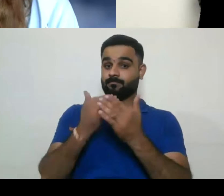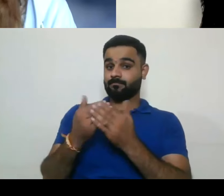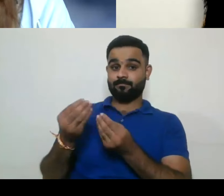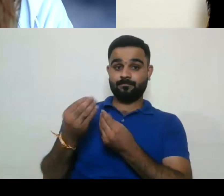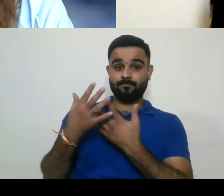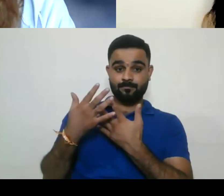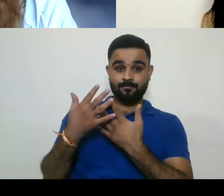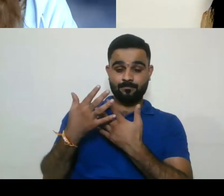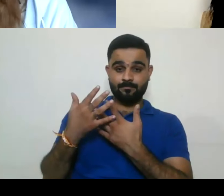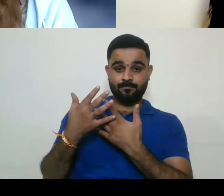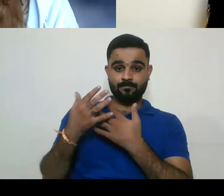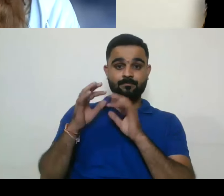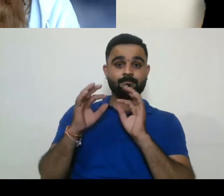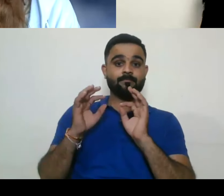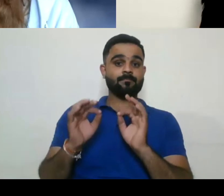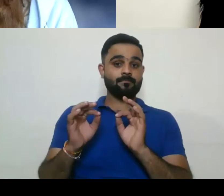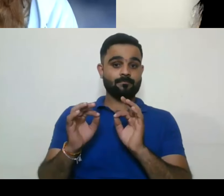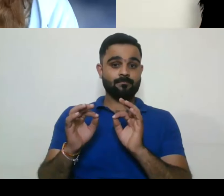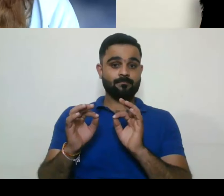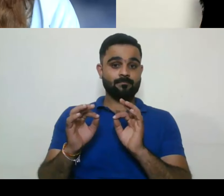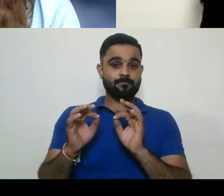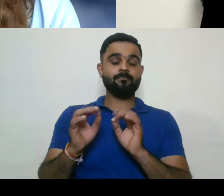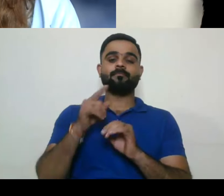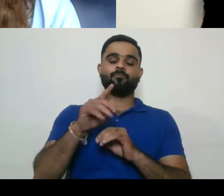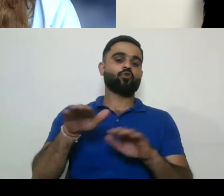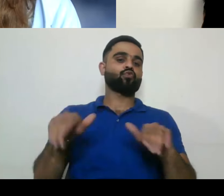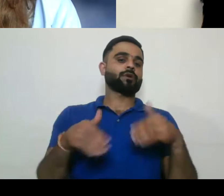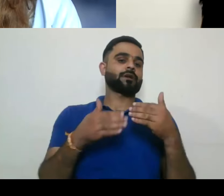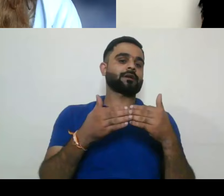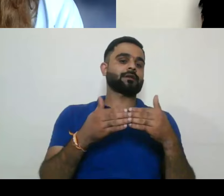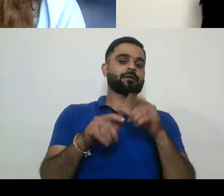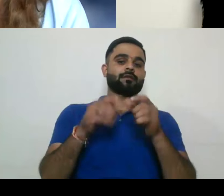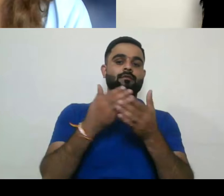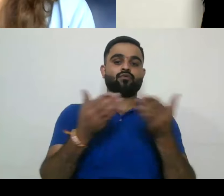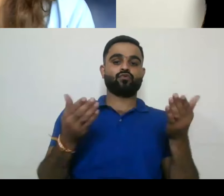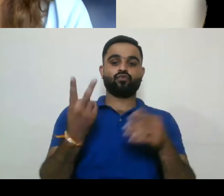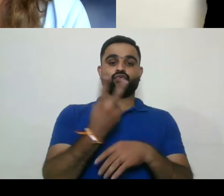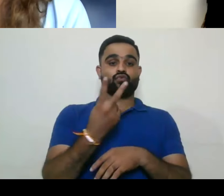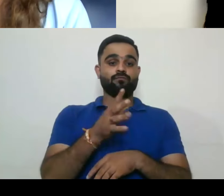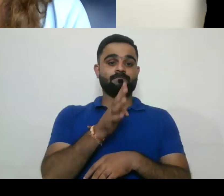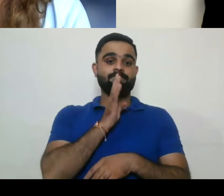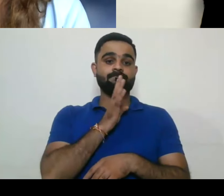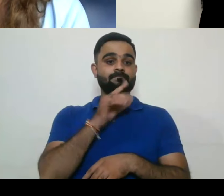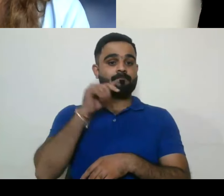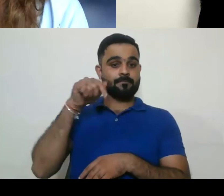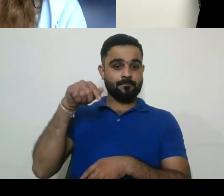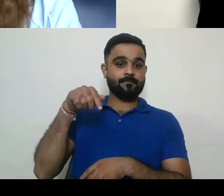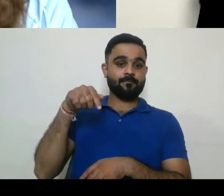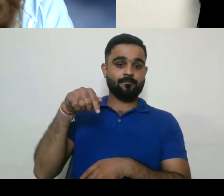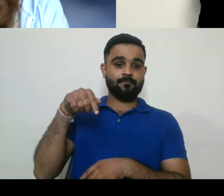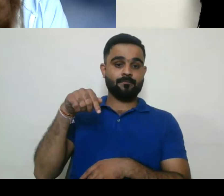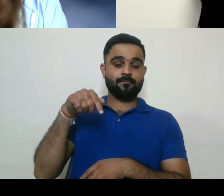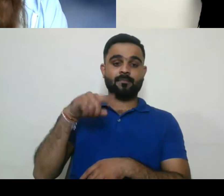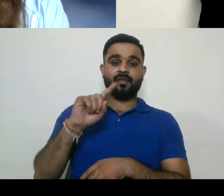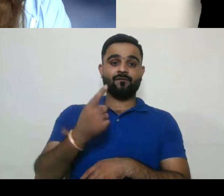confirming it for me, Assembly. Let me then introduce you all to our two speakers for today. Our